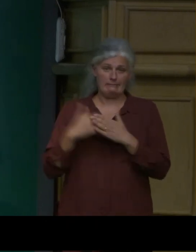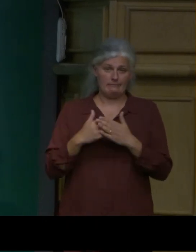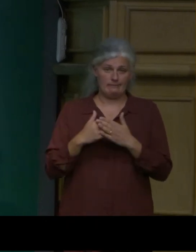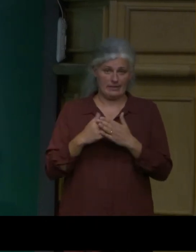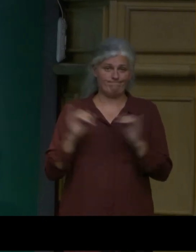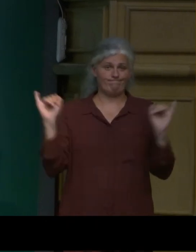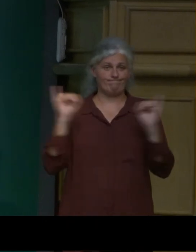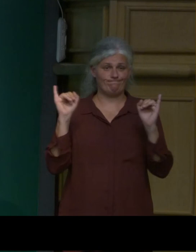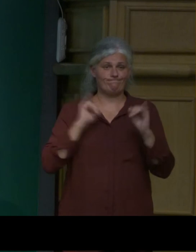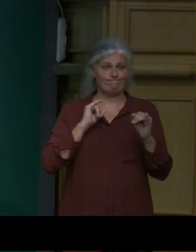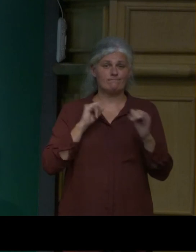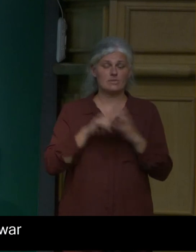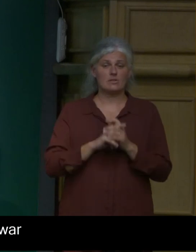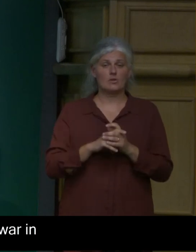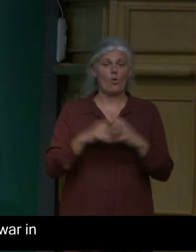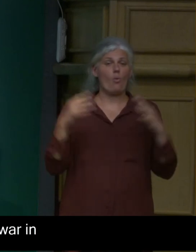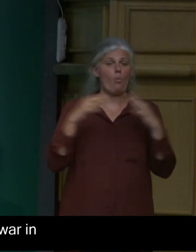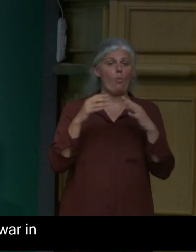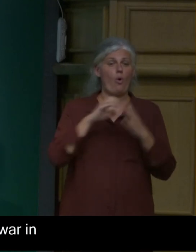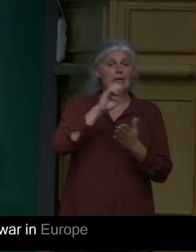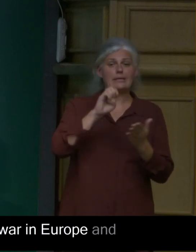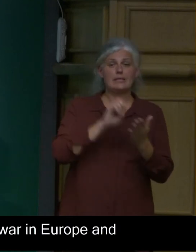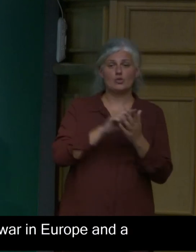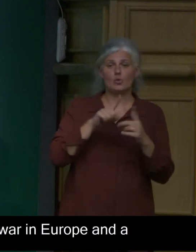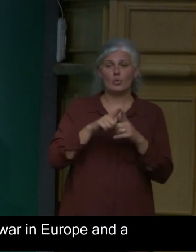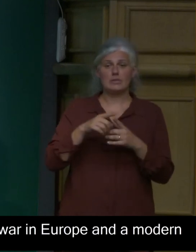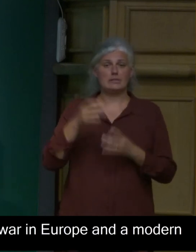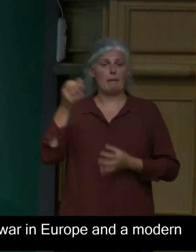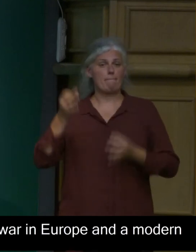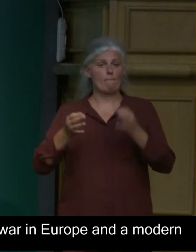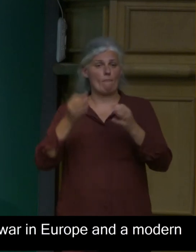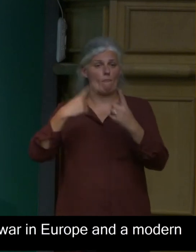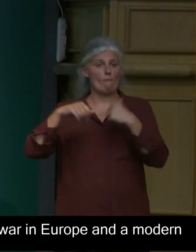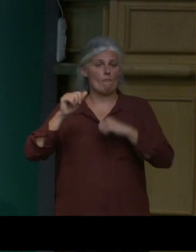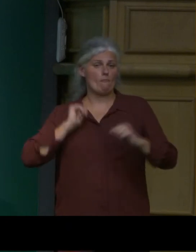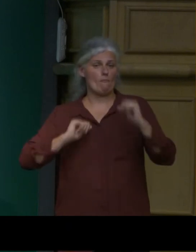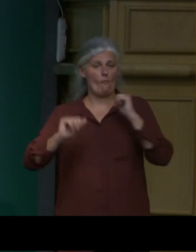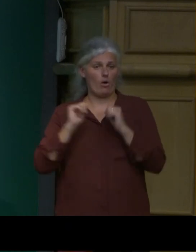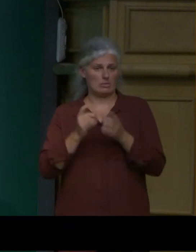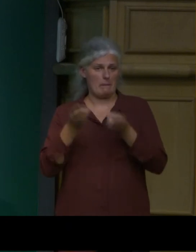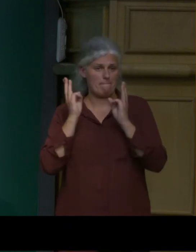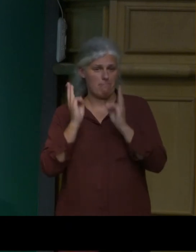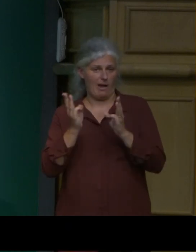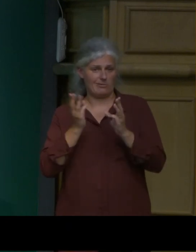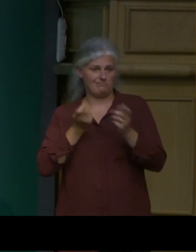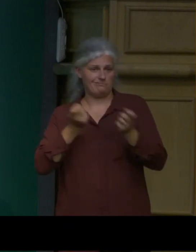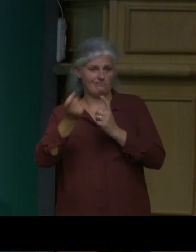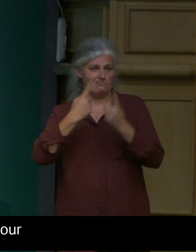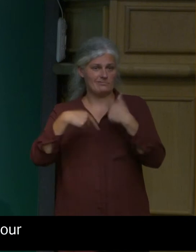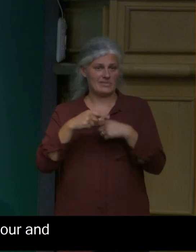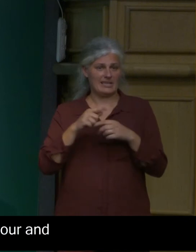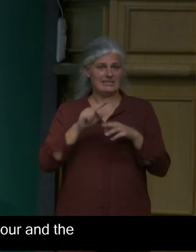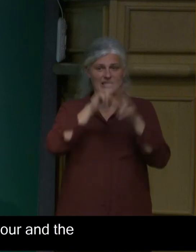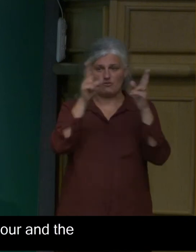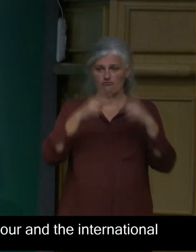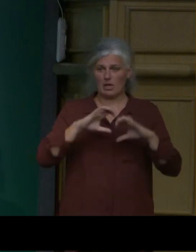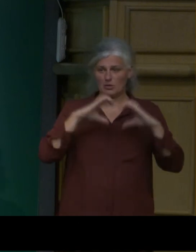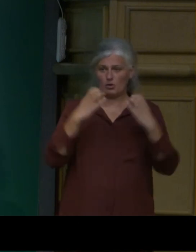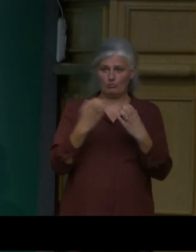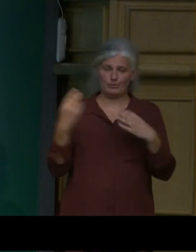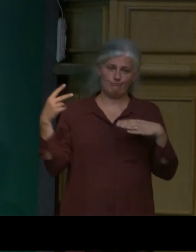we have war in Europe and a modern imperialist power has invaded its neighbor and the International Community